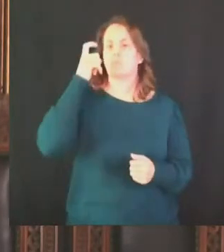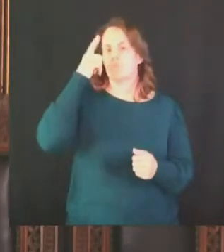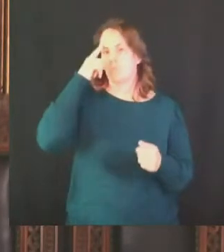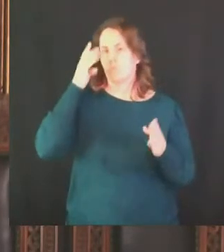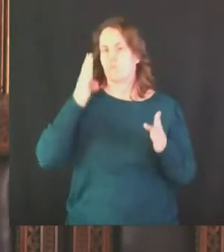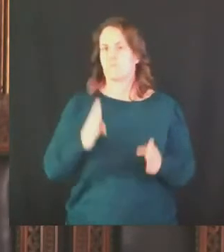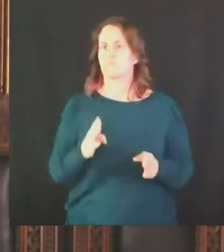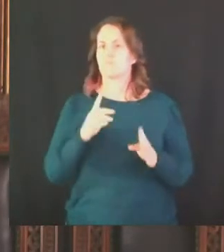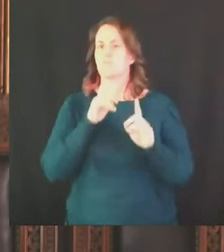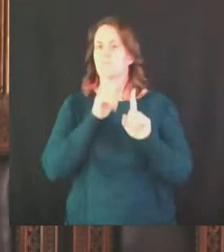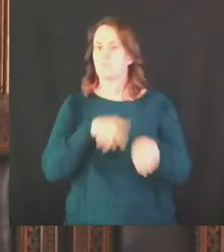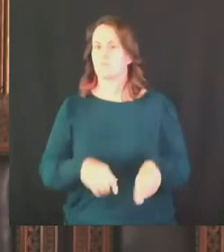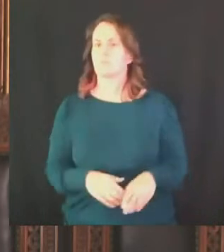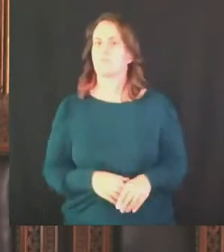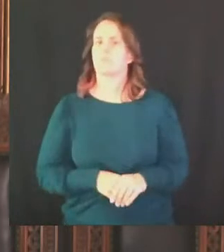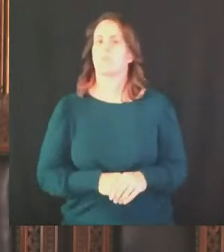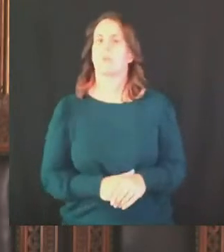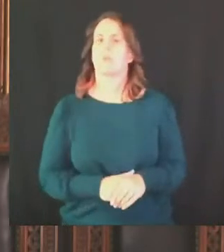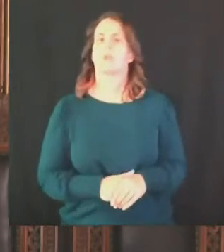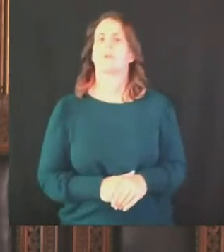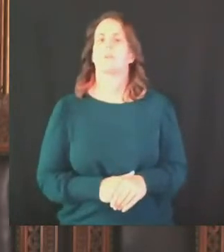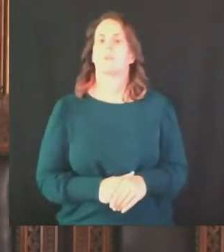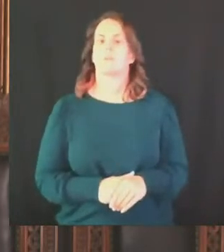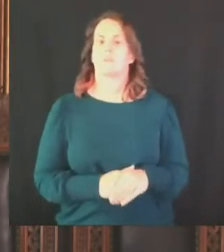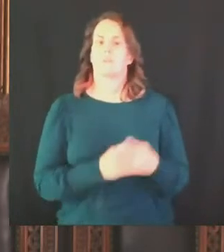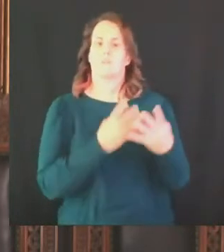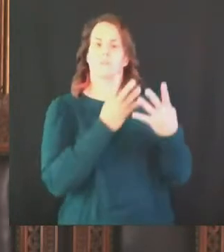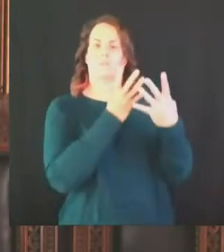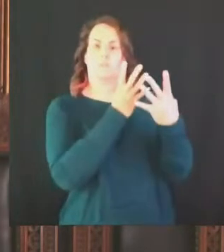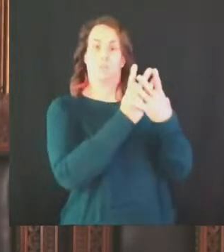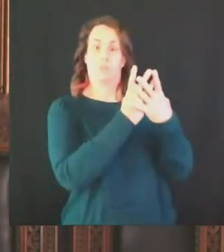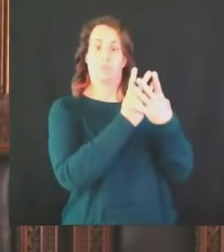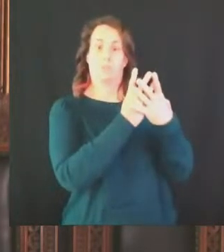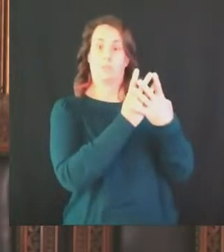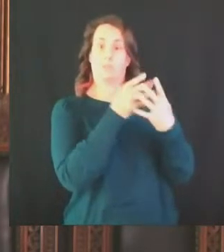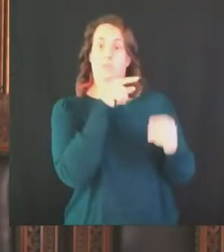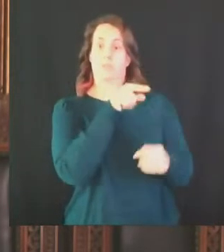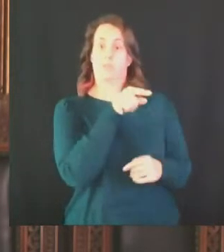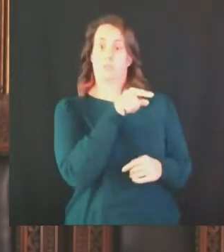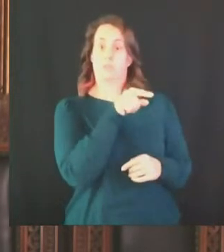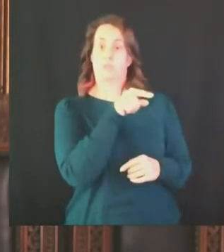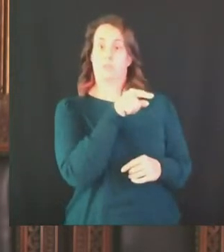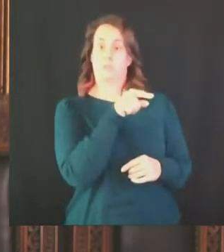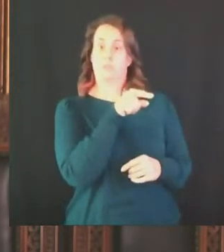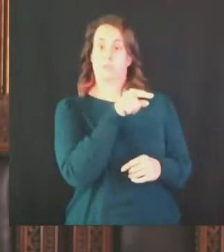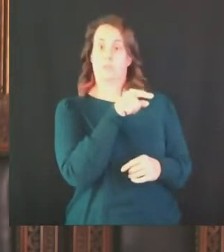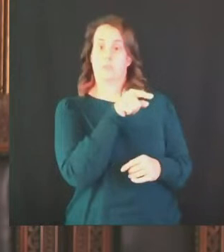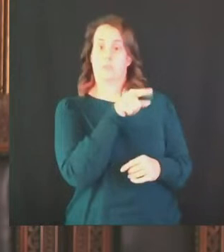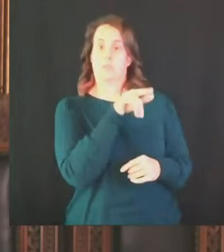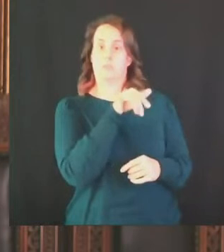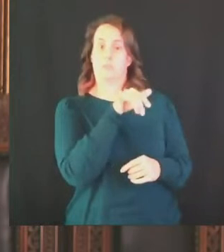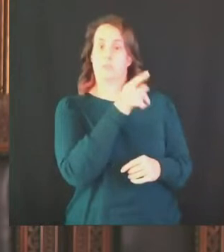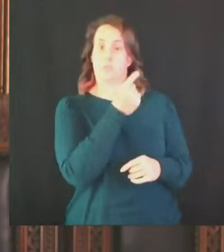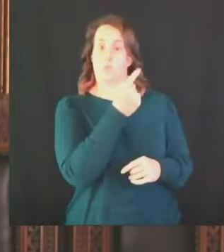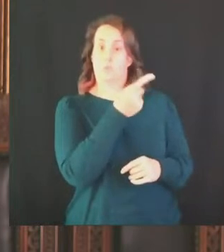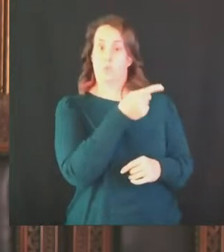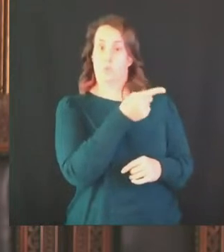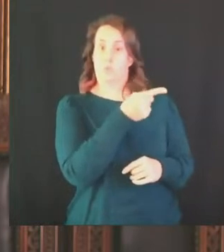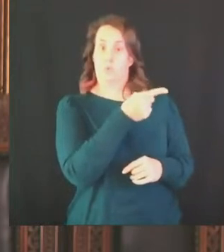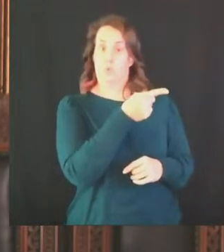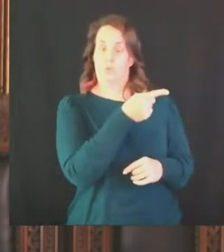they're presently assigned to. So the people in our care and our correctional facilities, once they're identified, of course, we do the